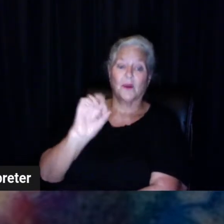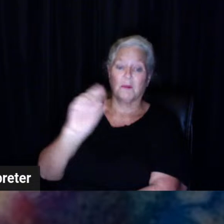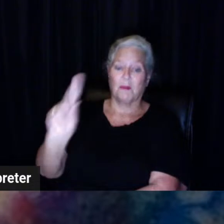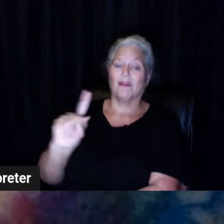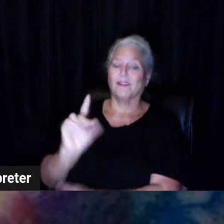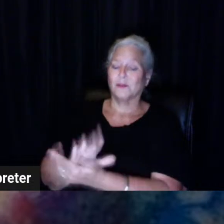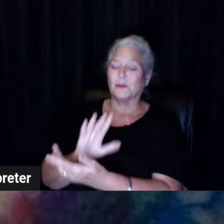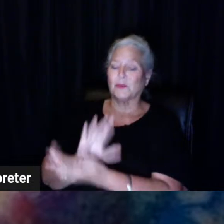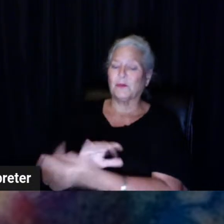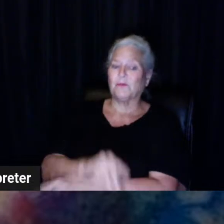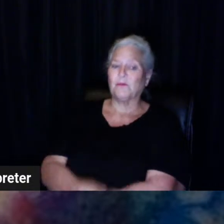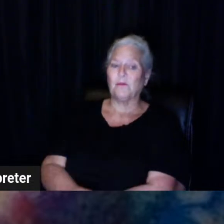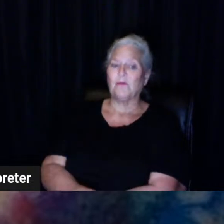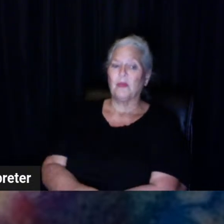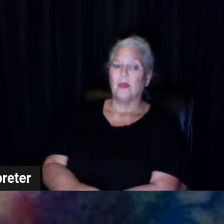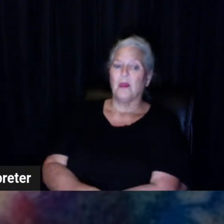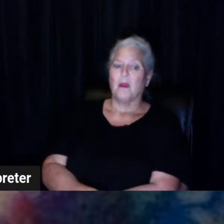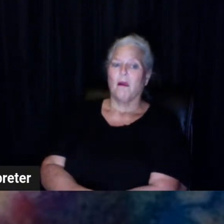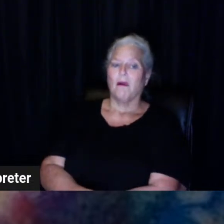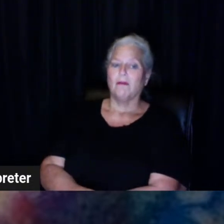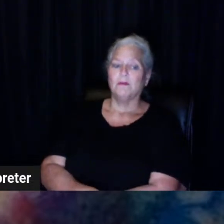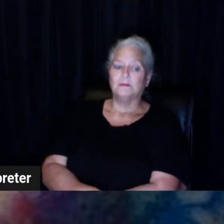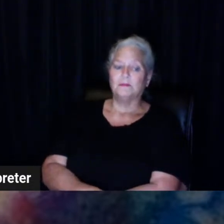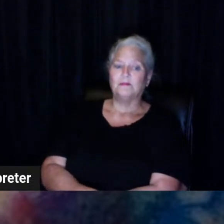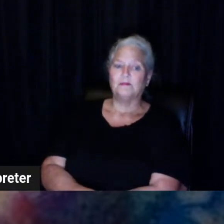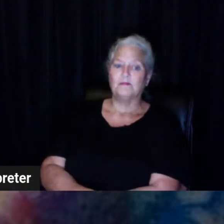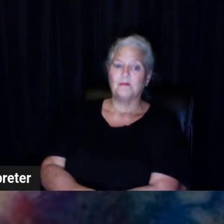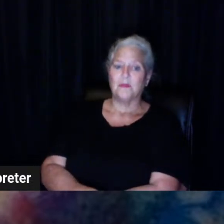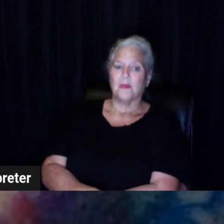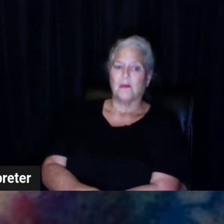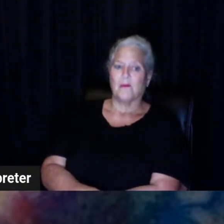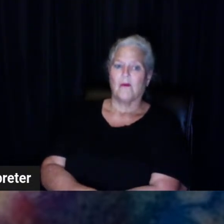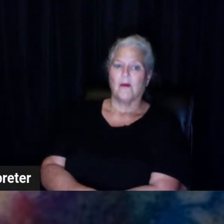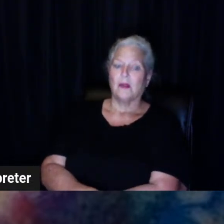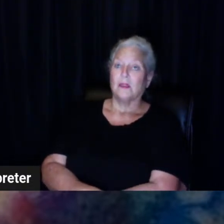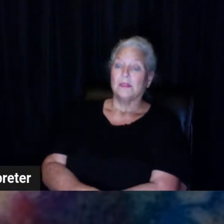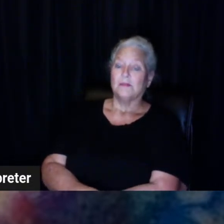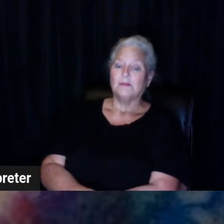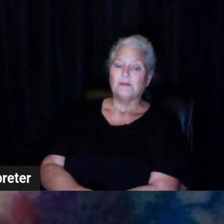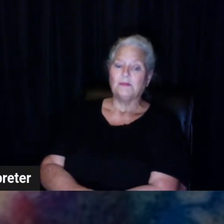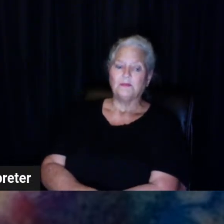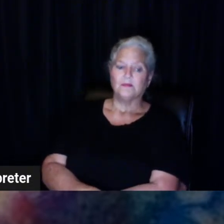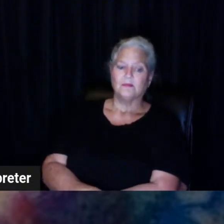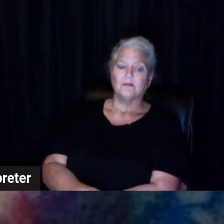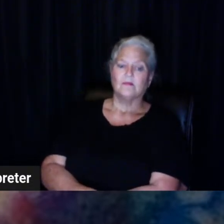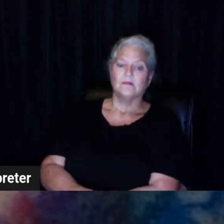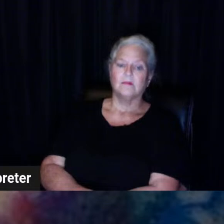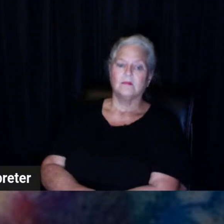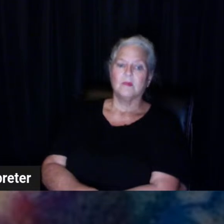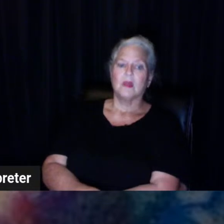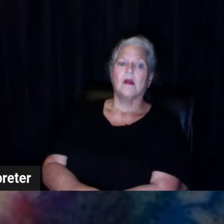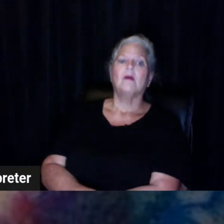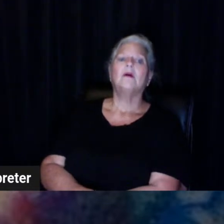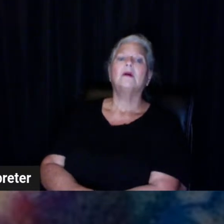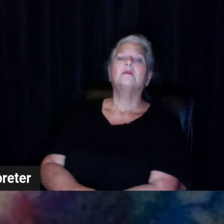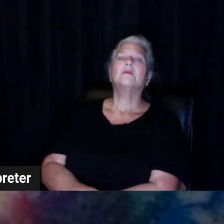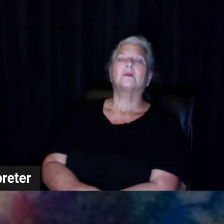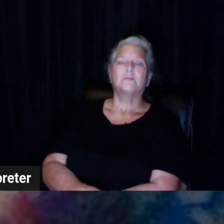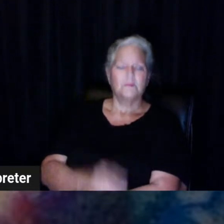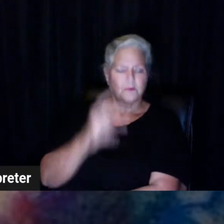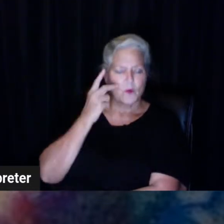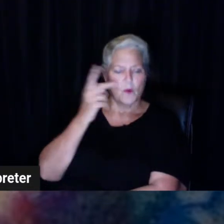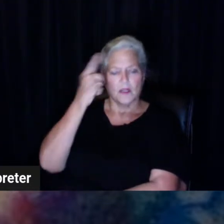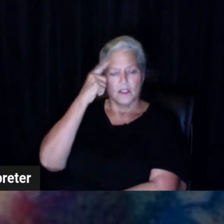So, yeah, we all should go back to school. So, keep an eye out for memberships.